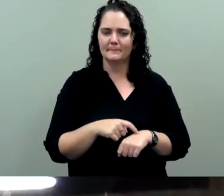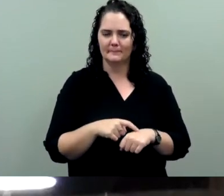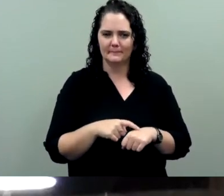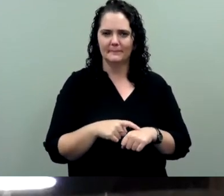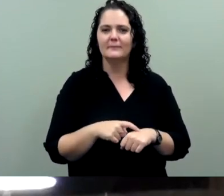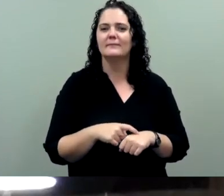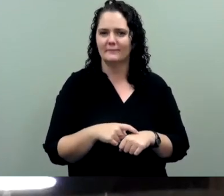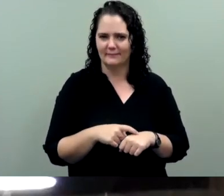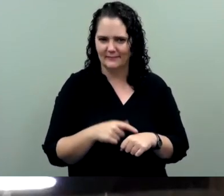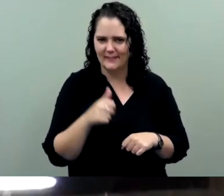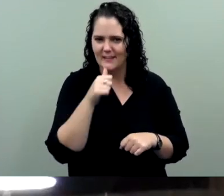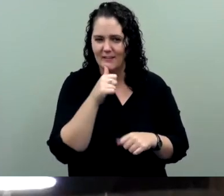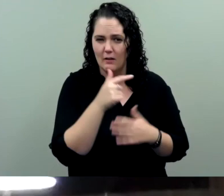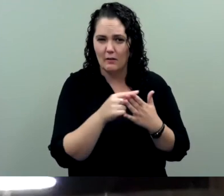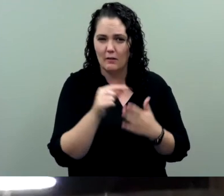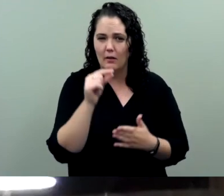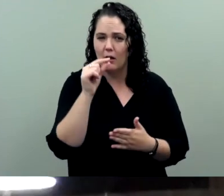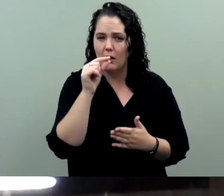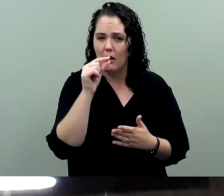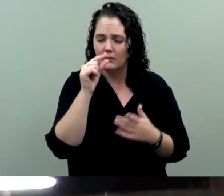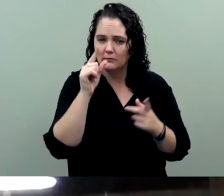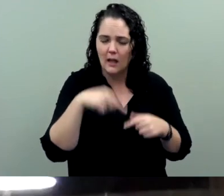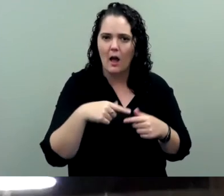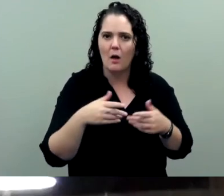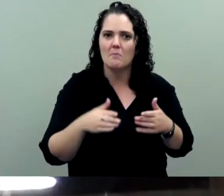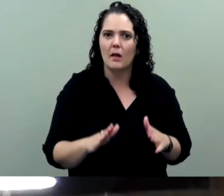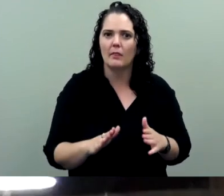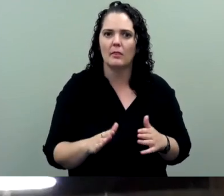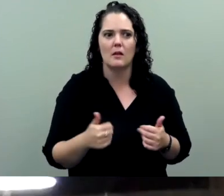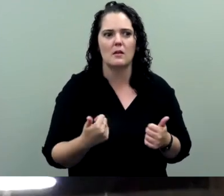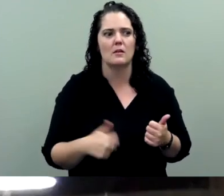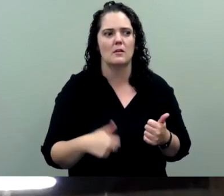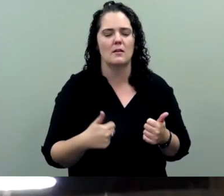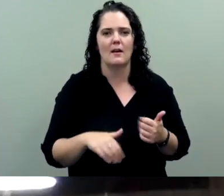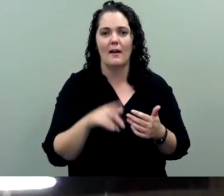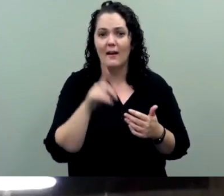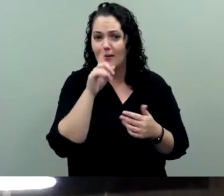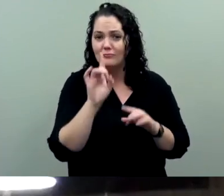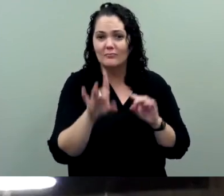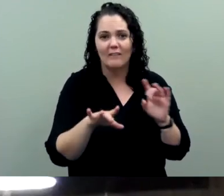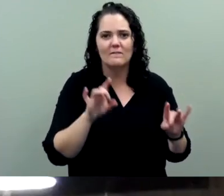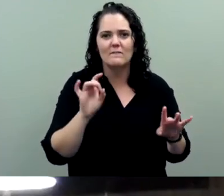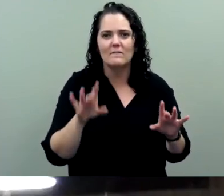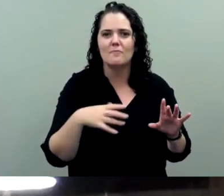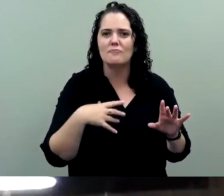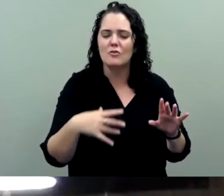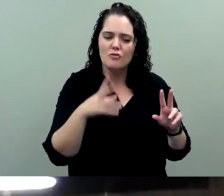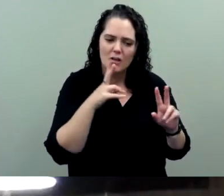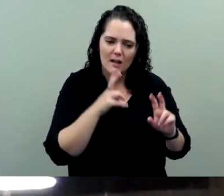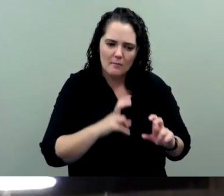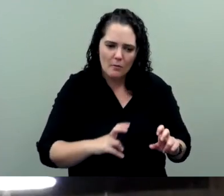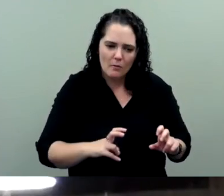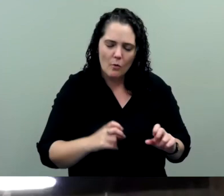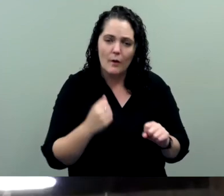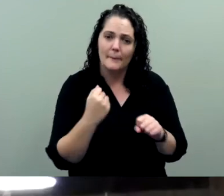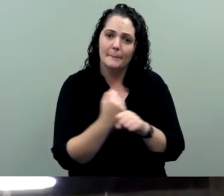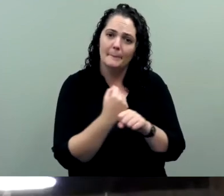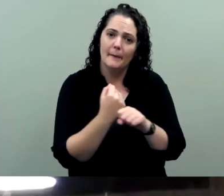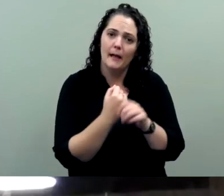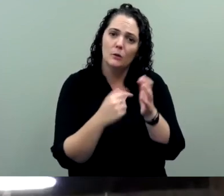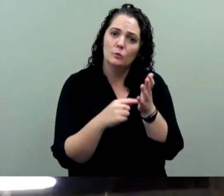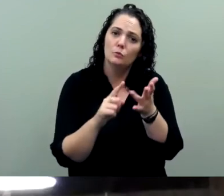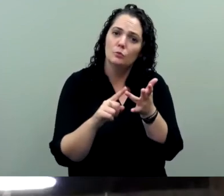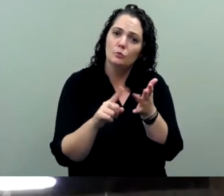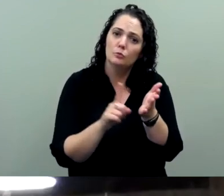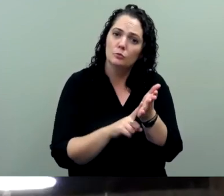is a method of drawing which you can continue to explore, making your own tools, making your own inks, thinking beyond